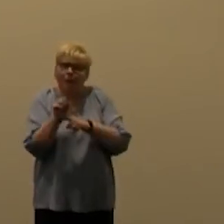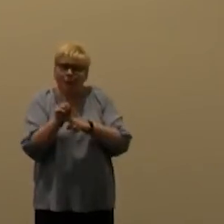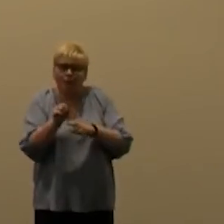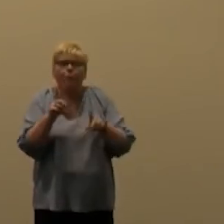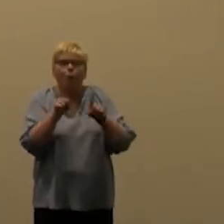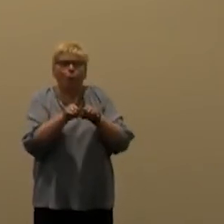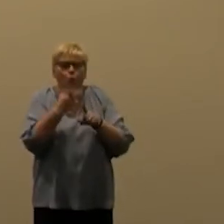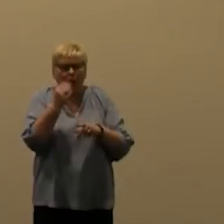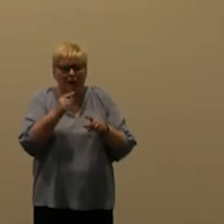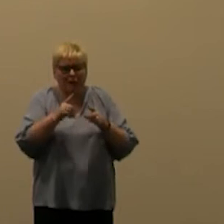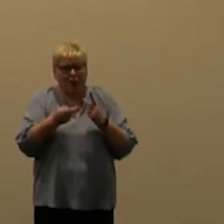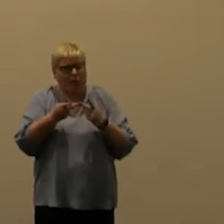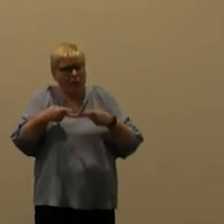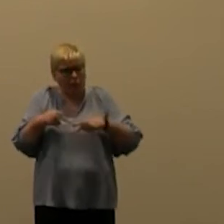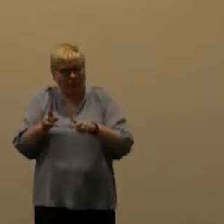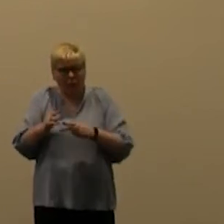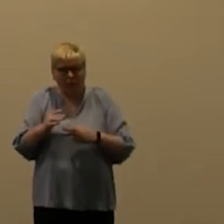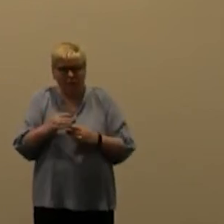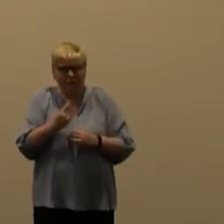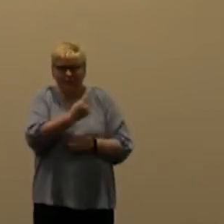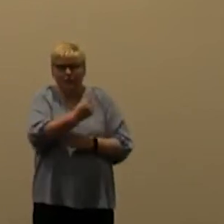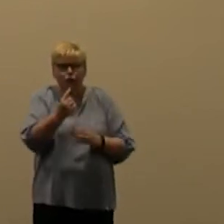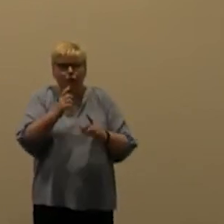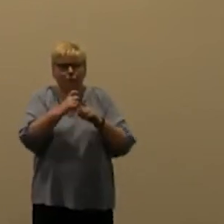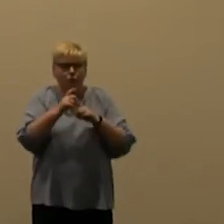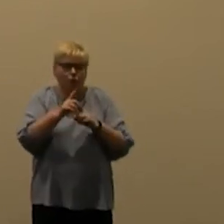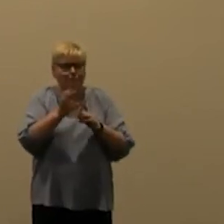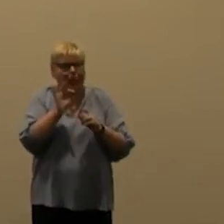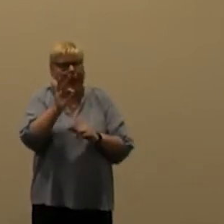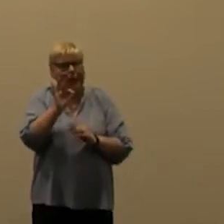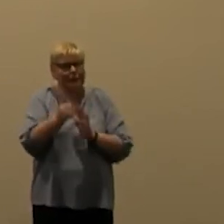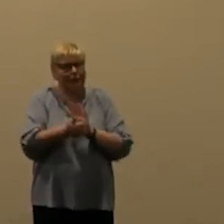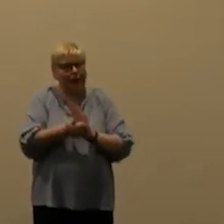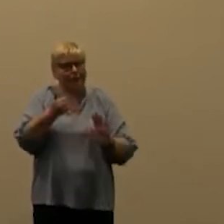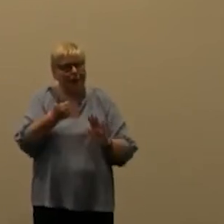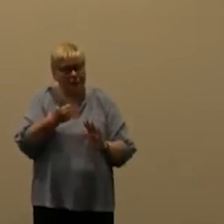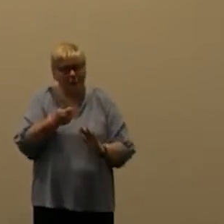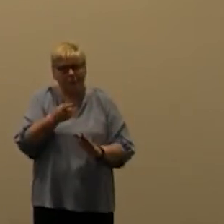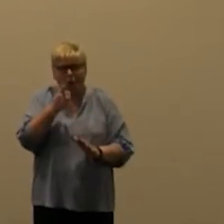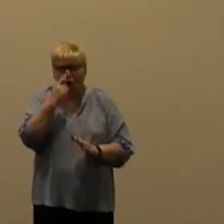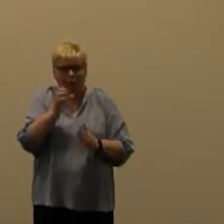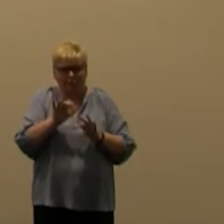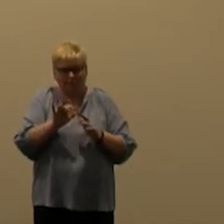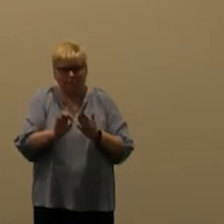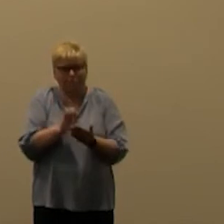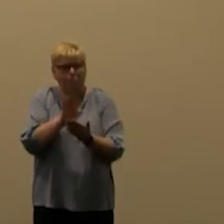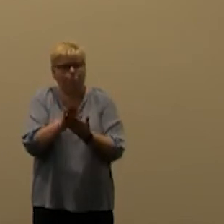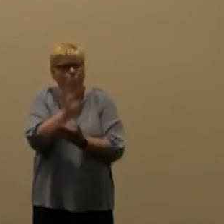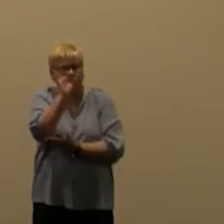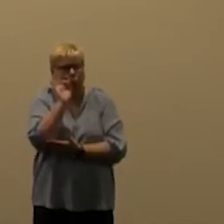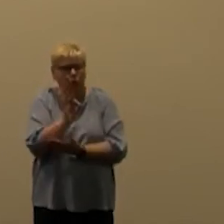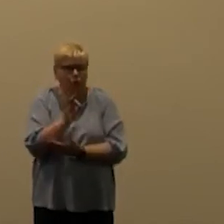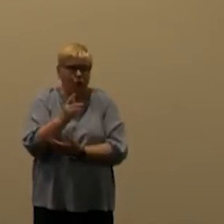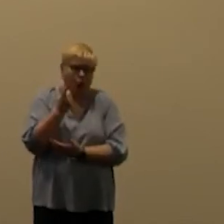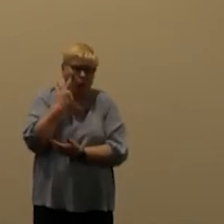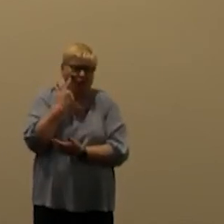a channel for each of these communities called Ask the Expert, and this is where they can post questions and look for that peer-to-peer